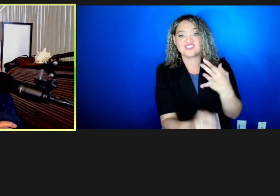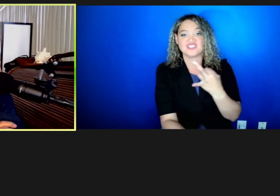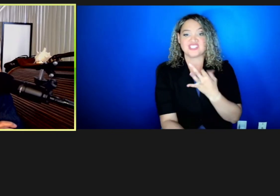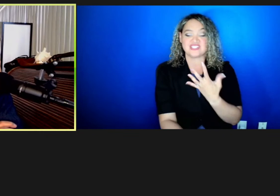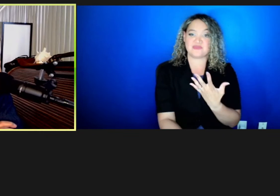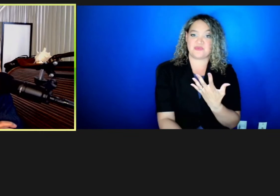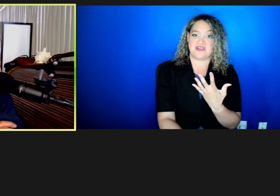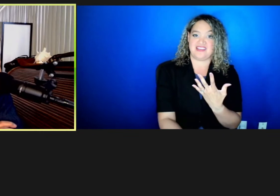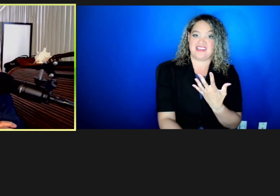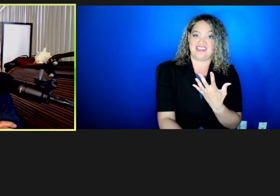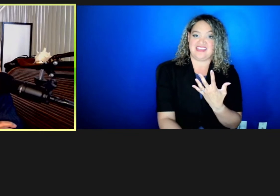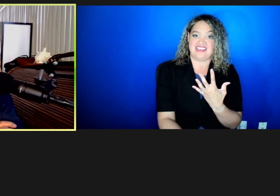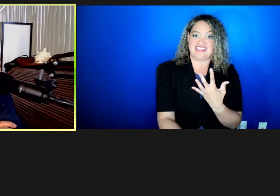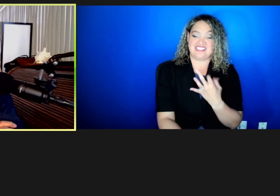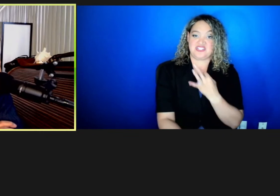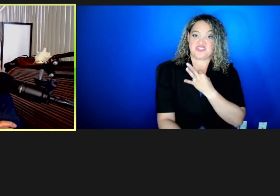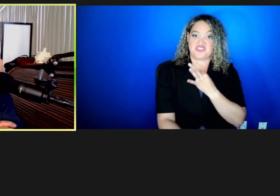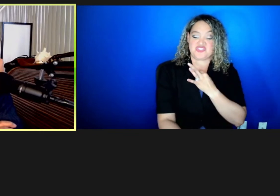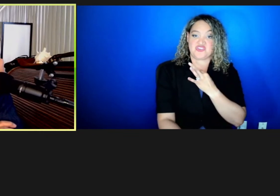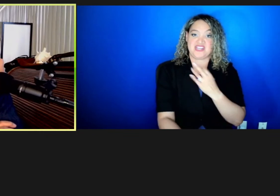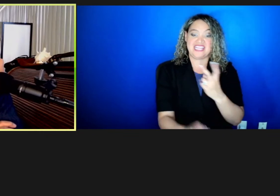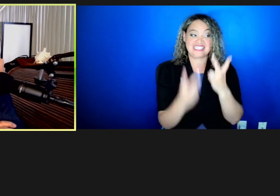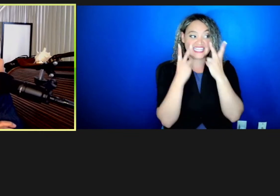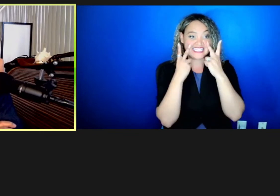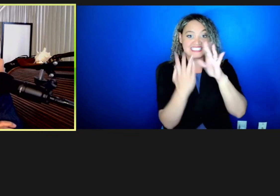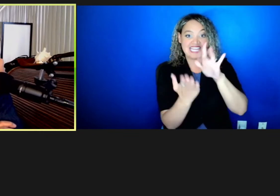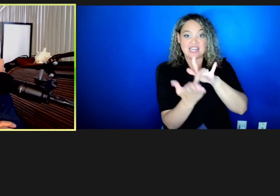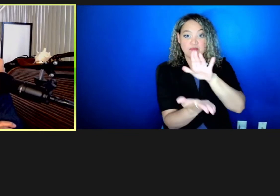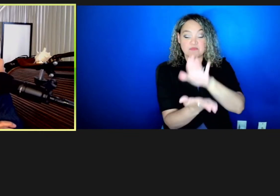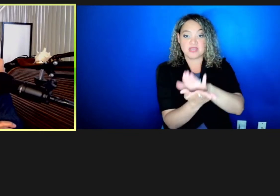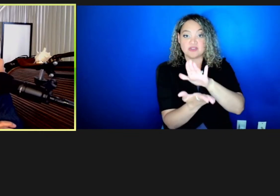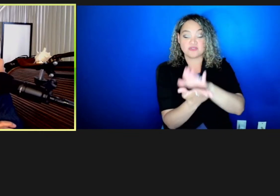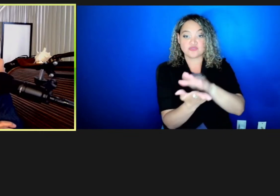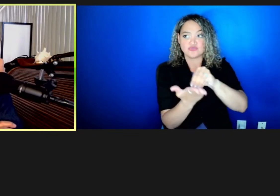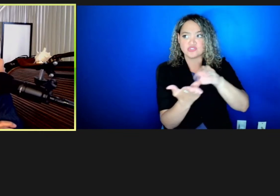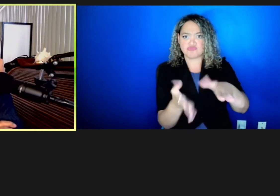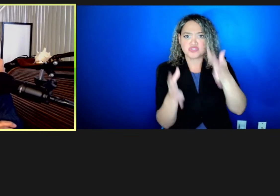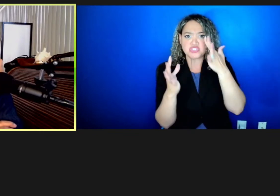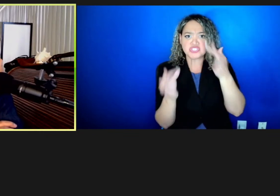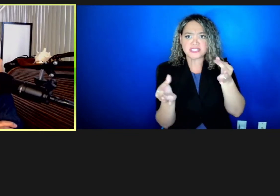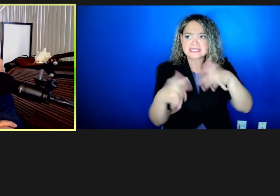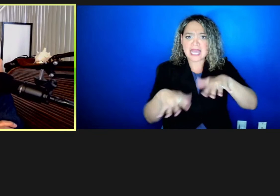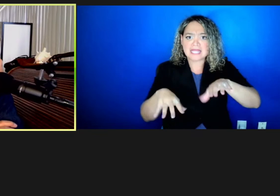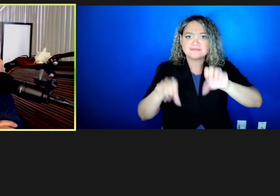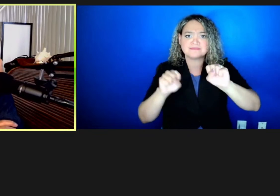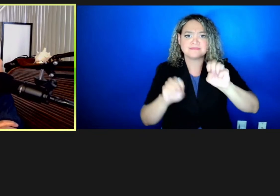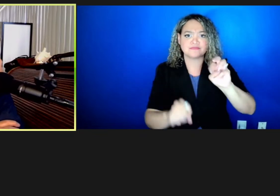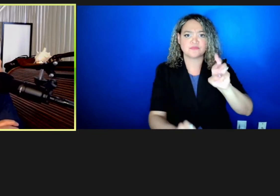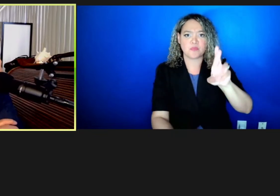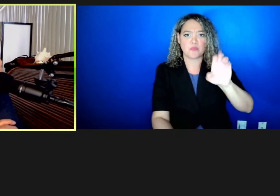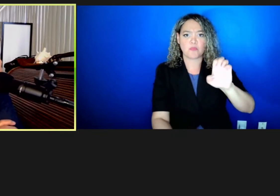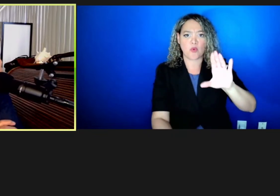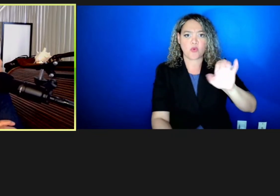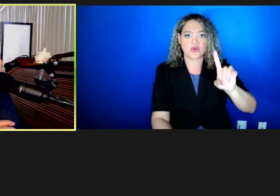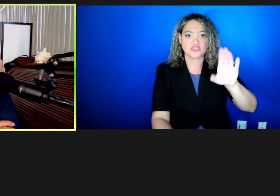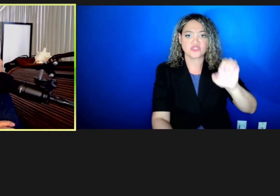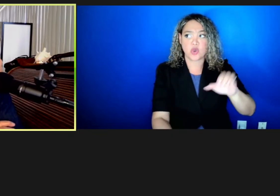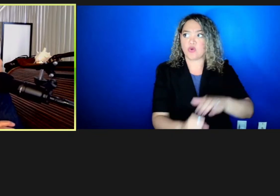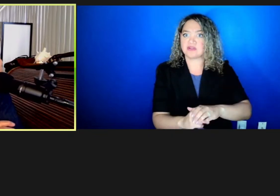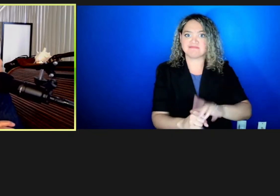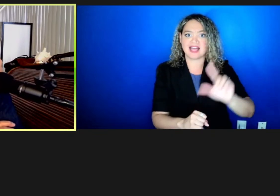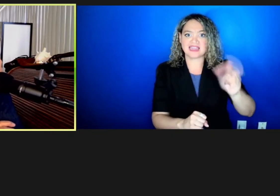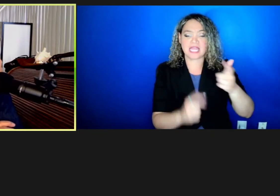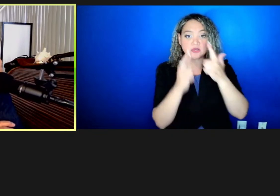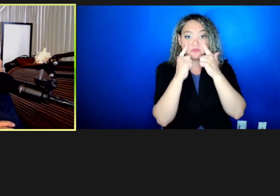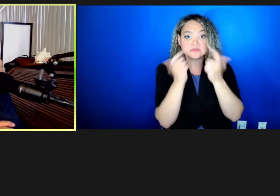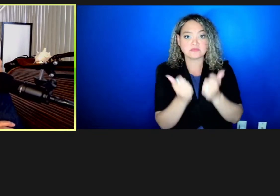sighted middle school student, Jean had mastered Morse code. When Jean suddenly lost her sight,